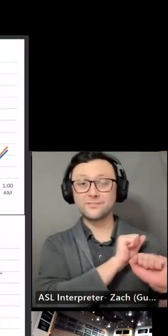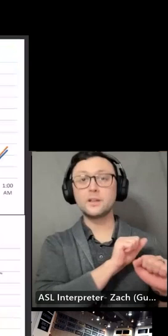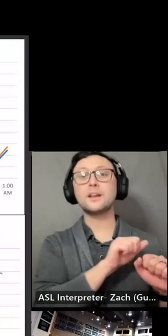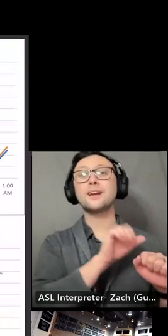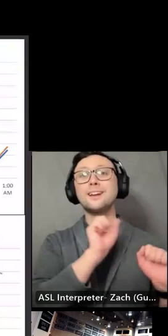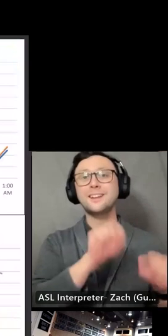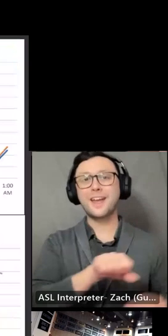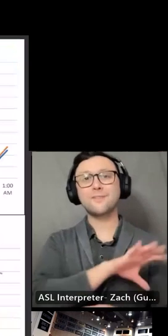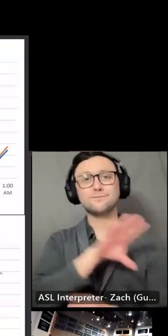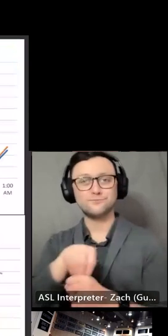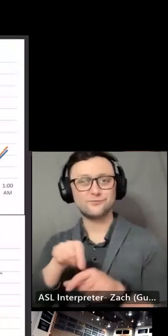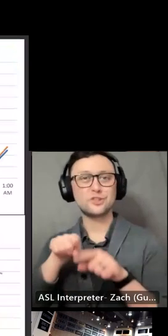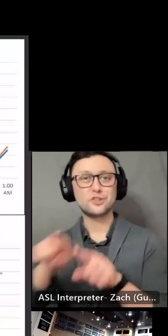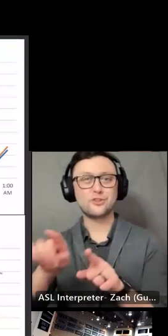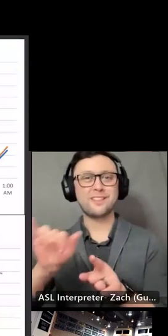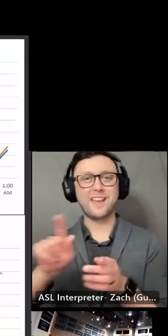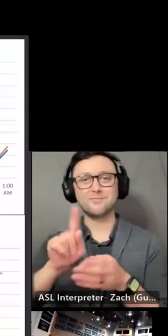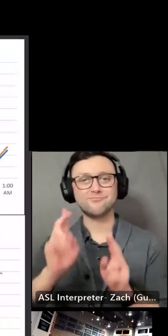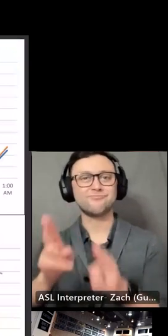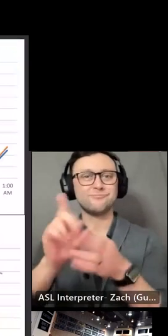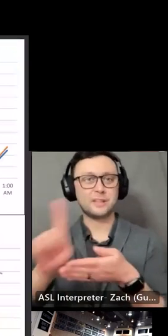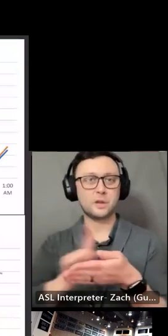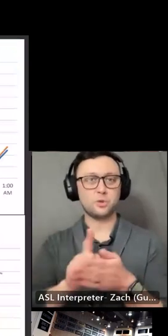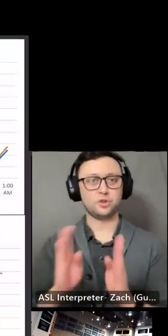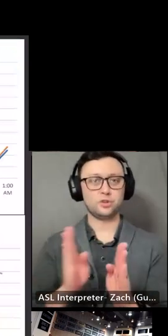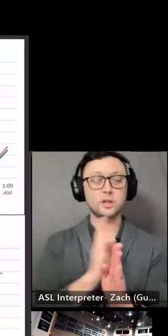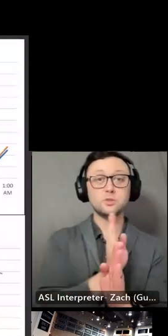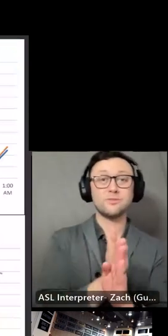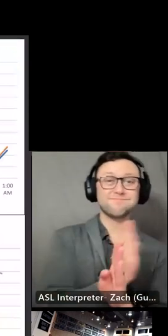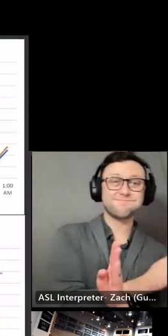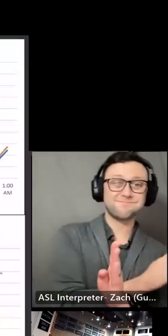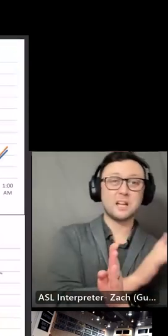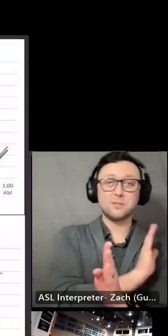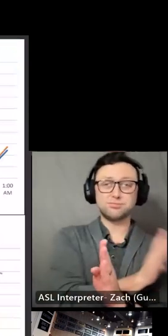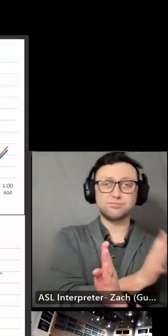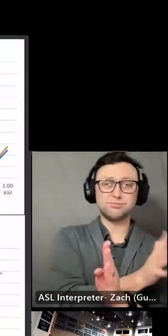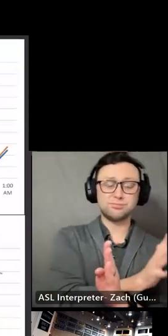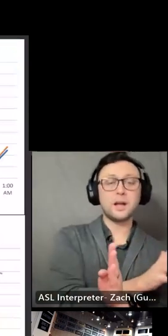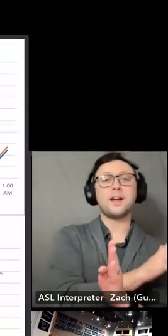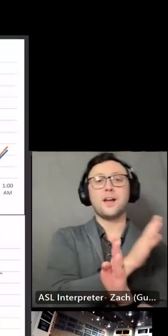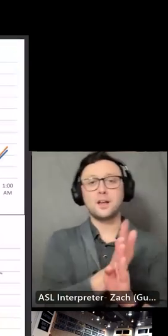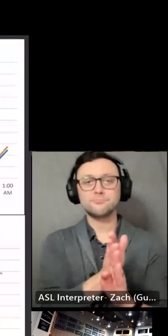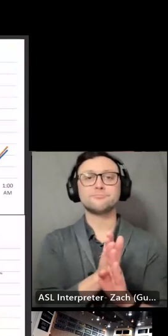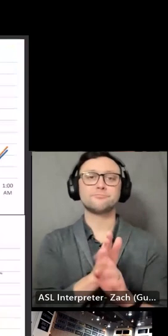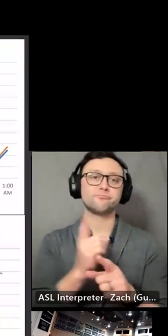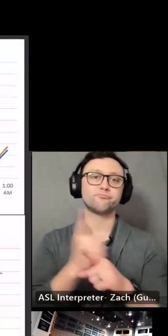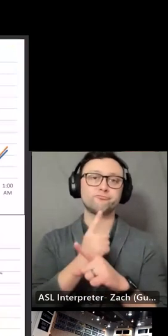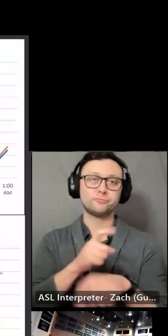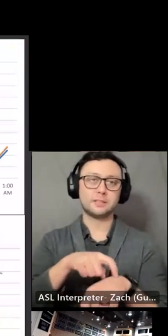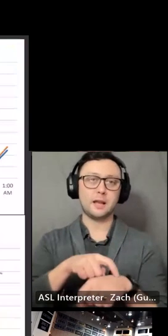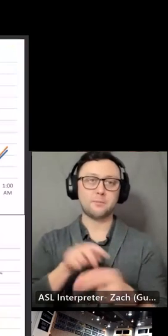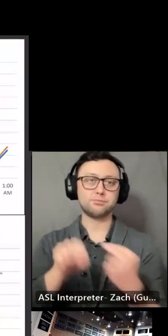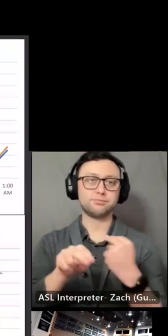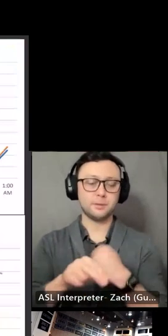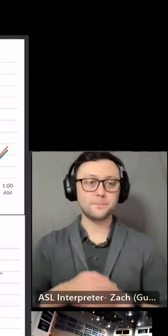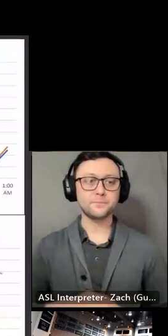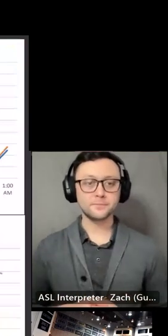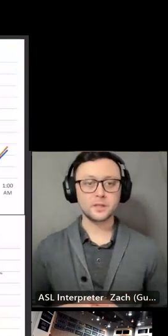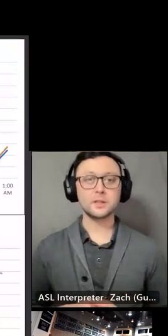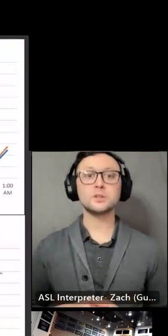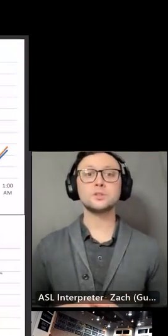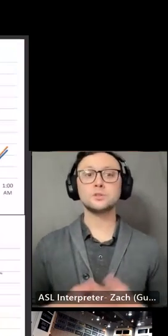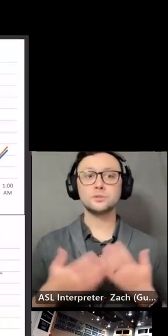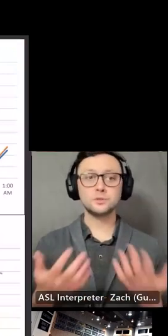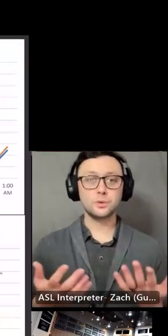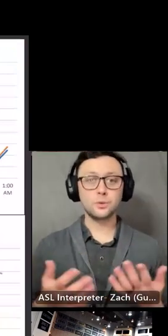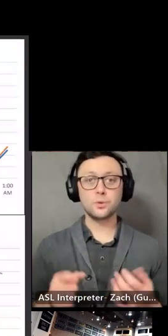hour. And you can see that illustrated in detail on the graph on the top here, where we sort of zoom in and highlight what the actual peak